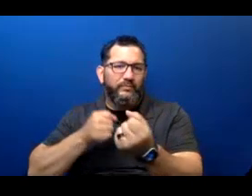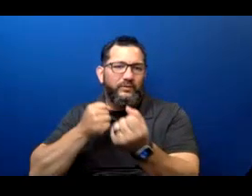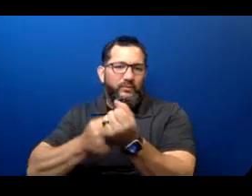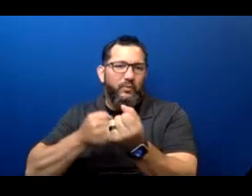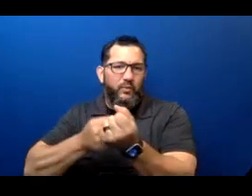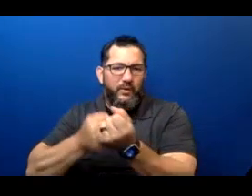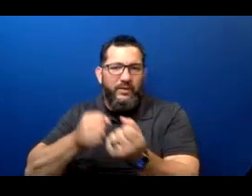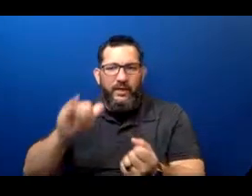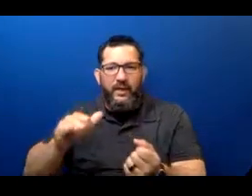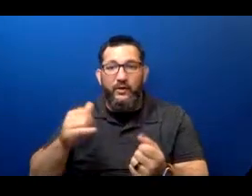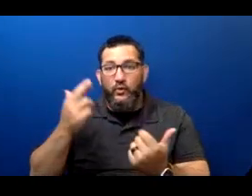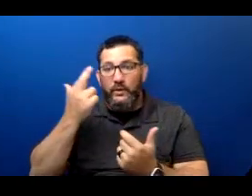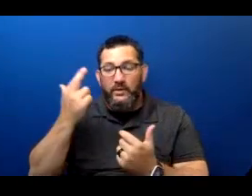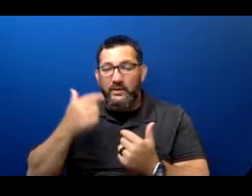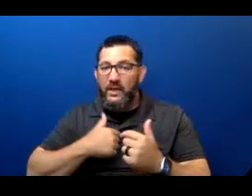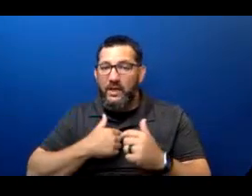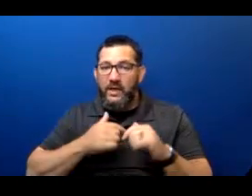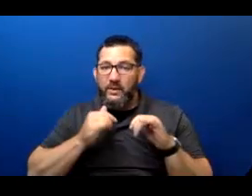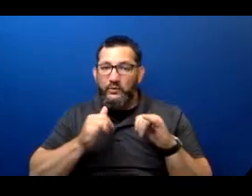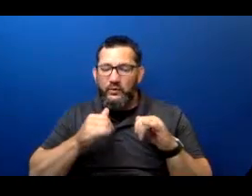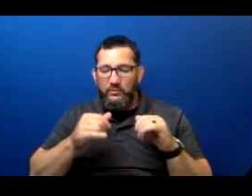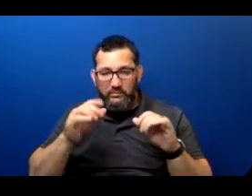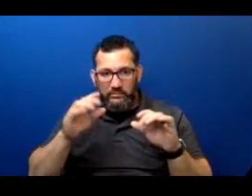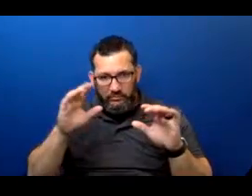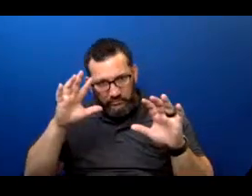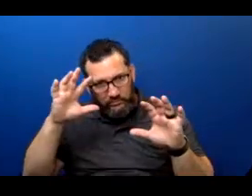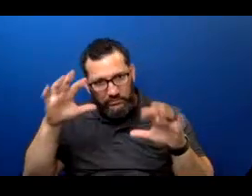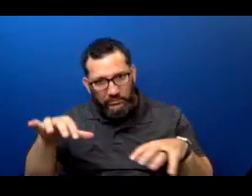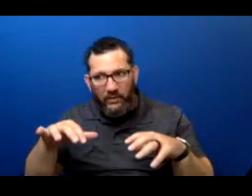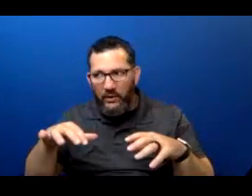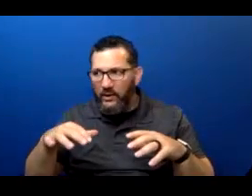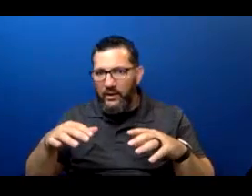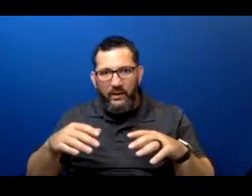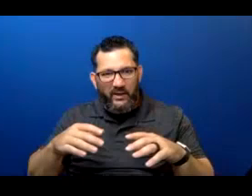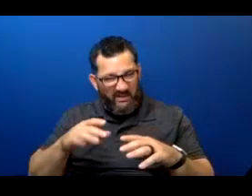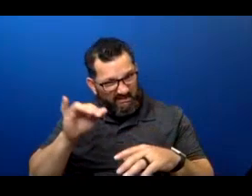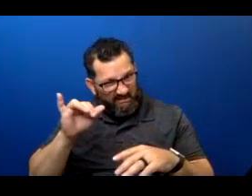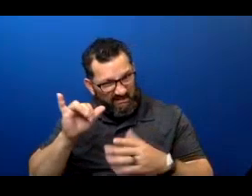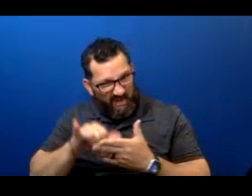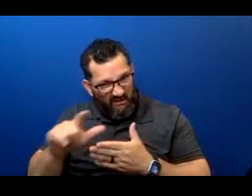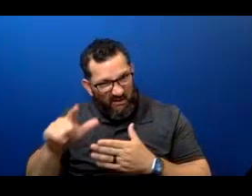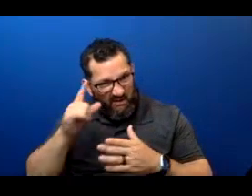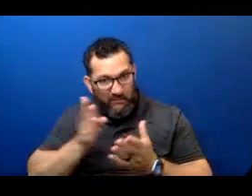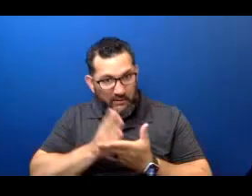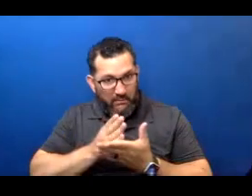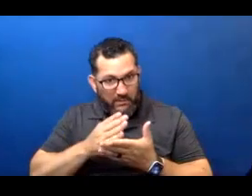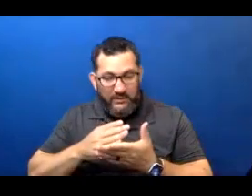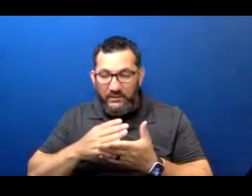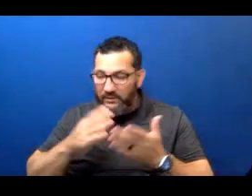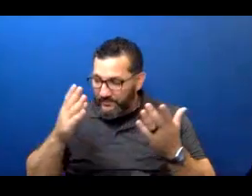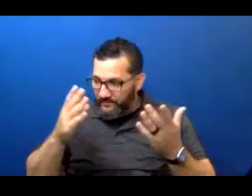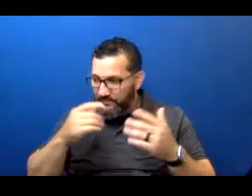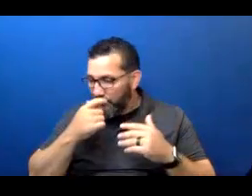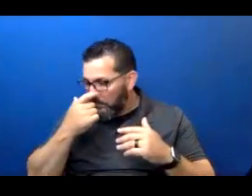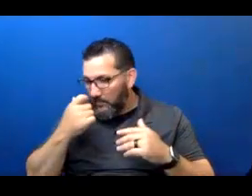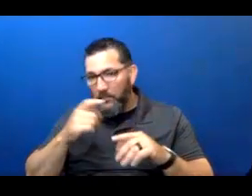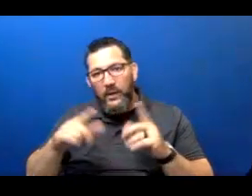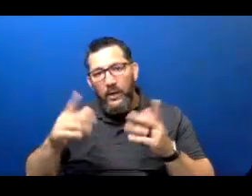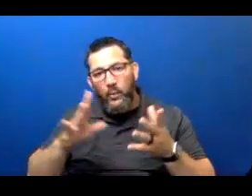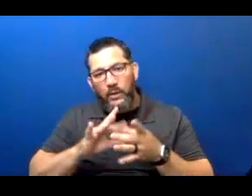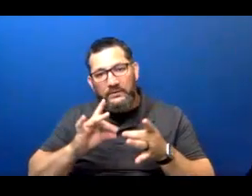I too am alarmed at how small the budget is here. But I did want to just say